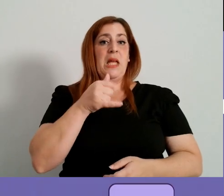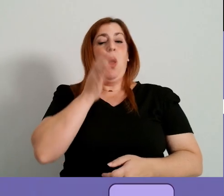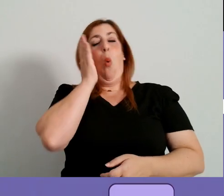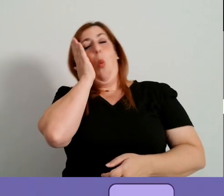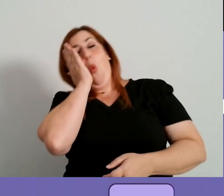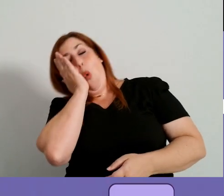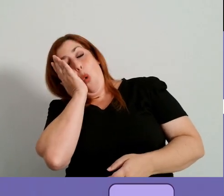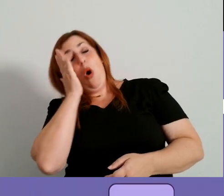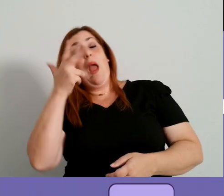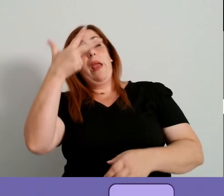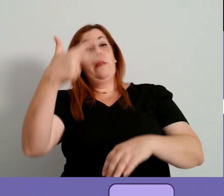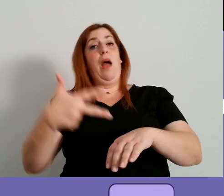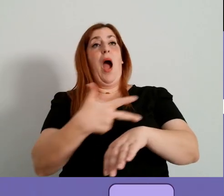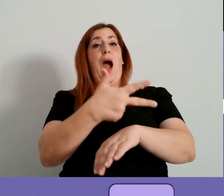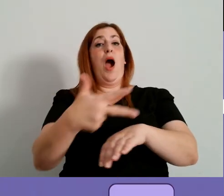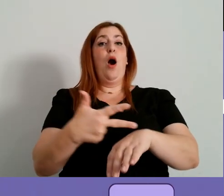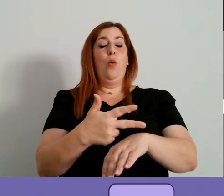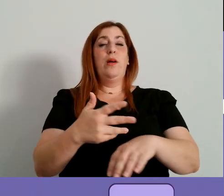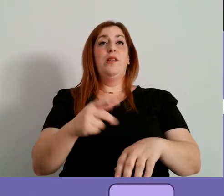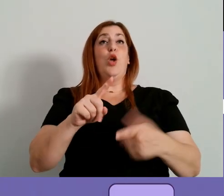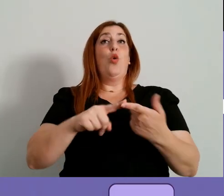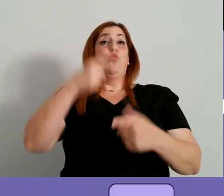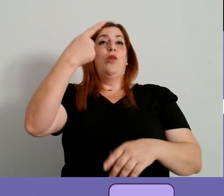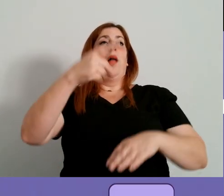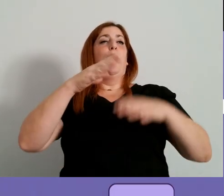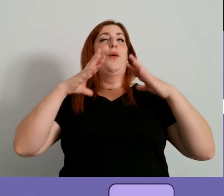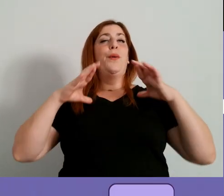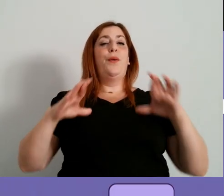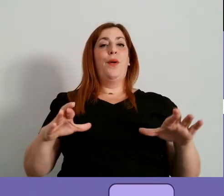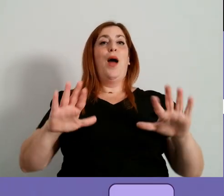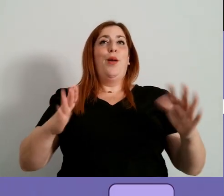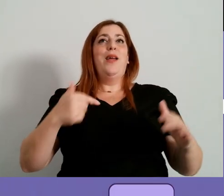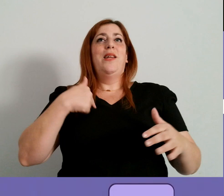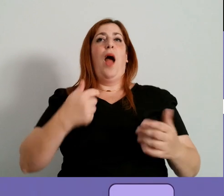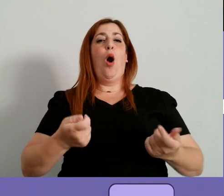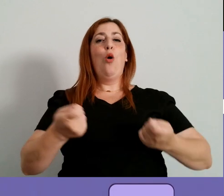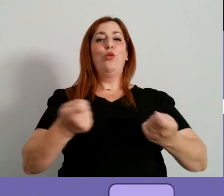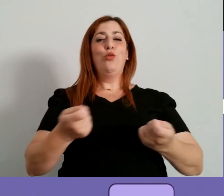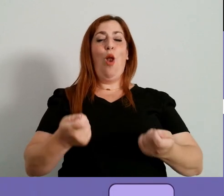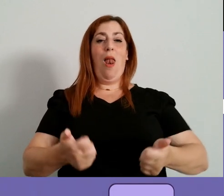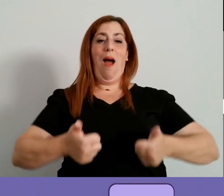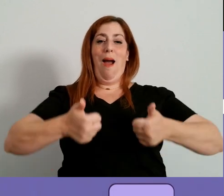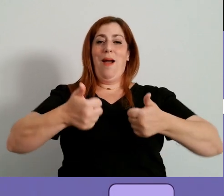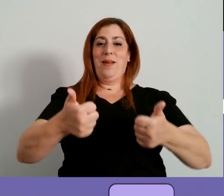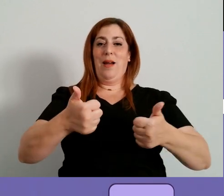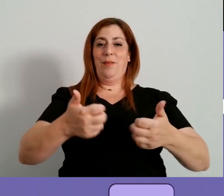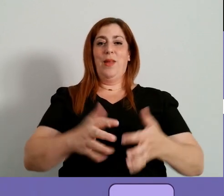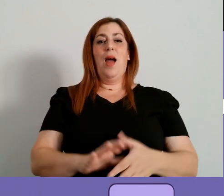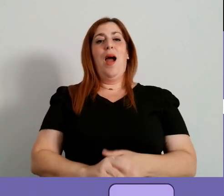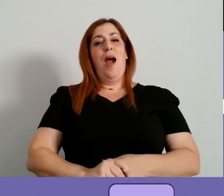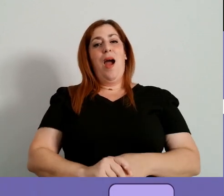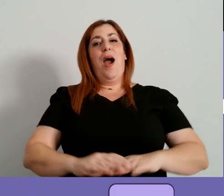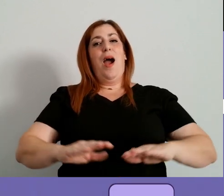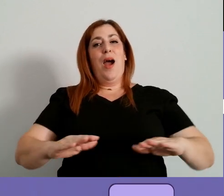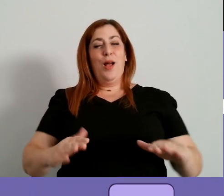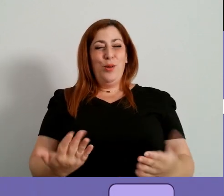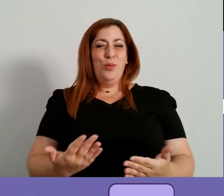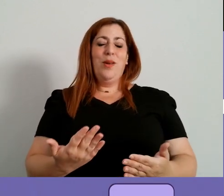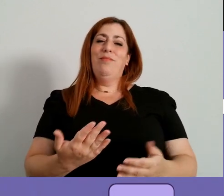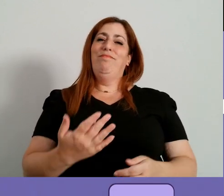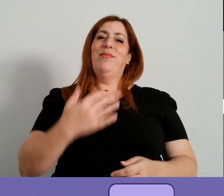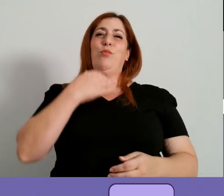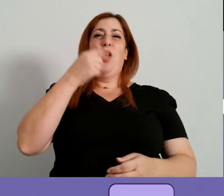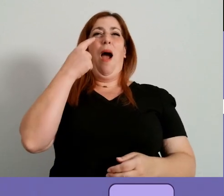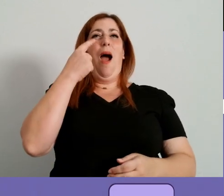full 8 hours sleep and a whole day of rest. So again, try not think of the